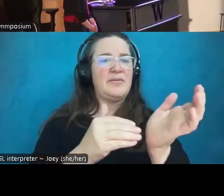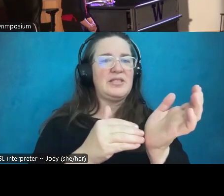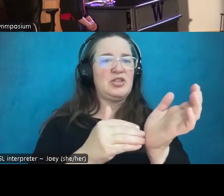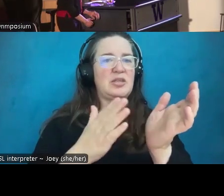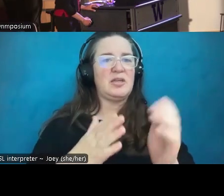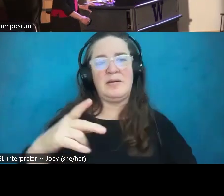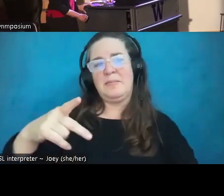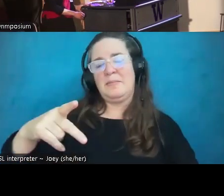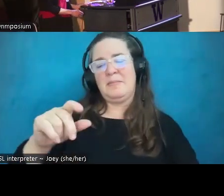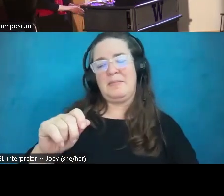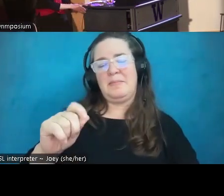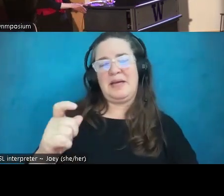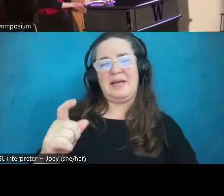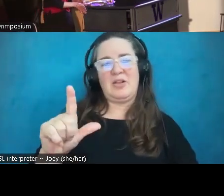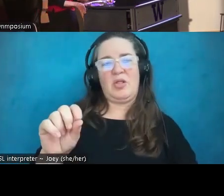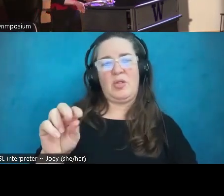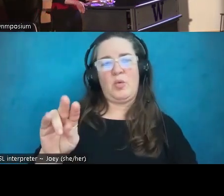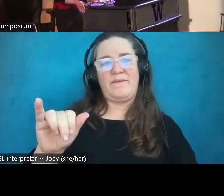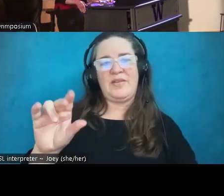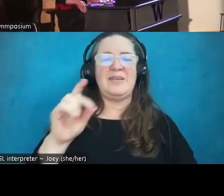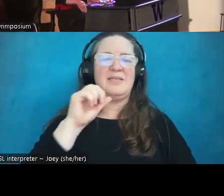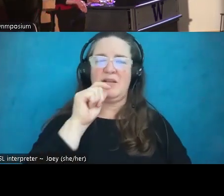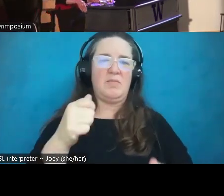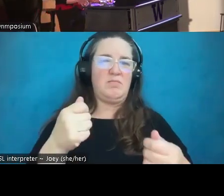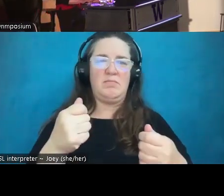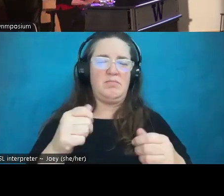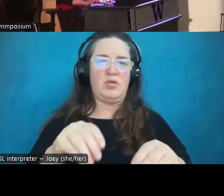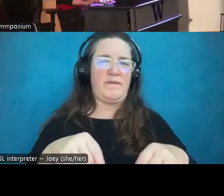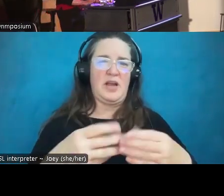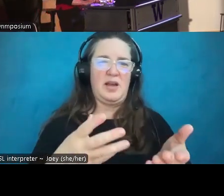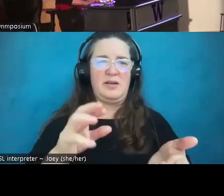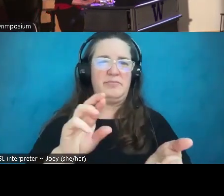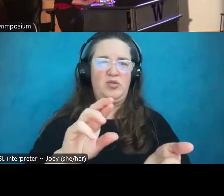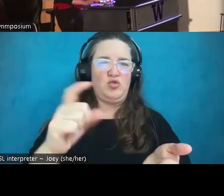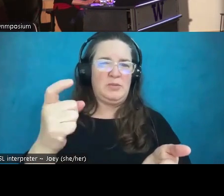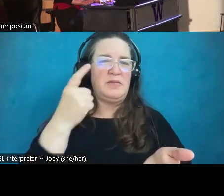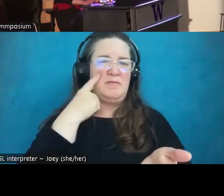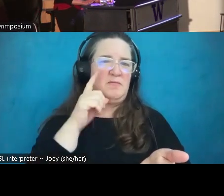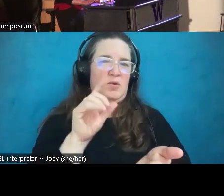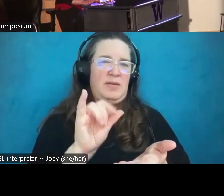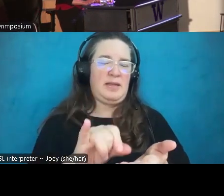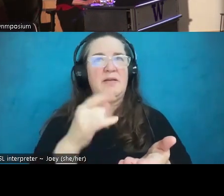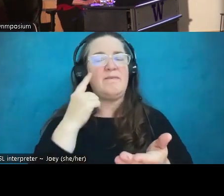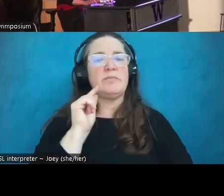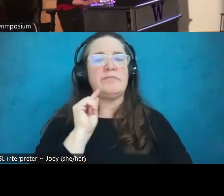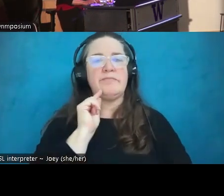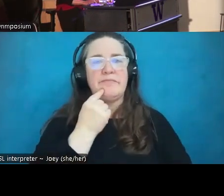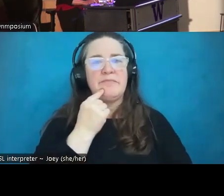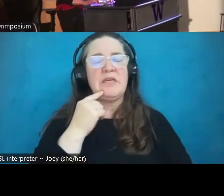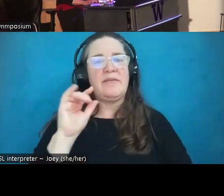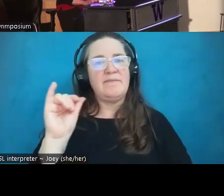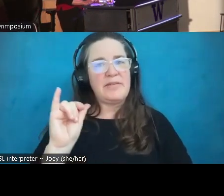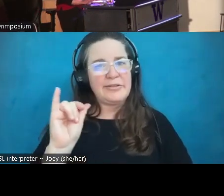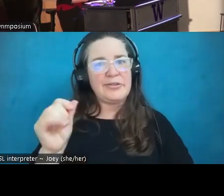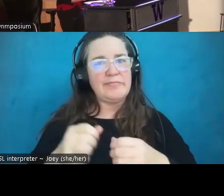acute infections. And right now they don't have the direction to prescribe it for long COVID or